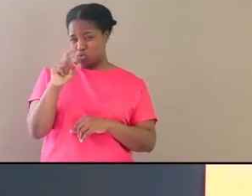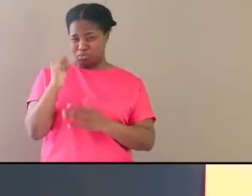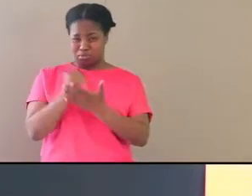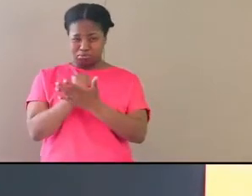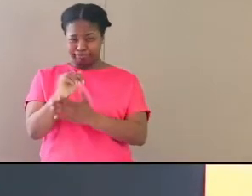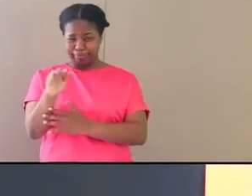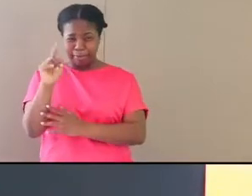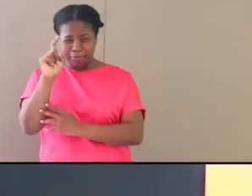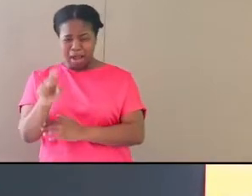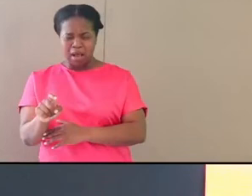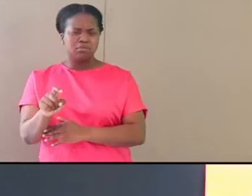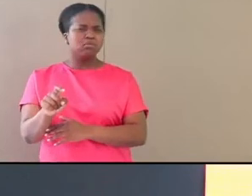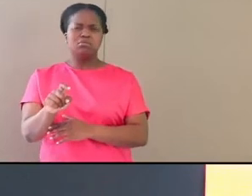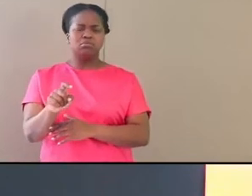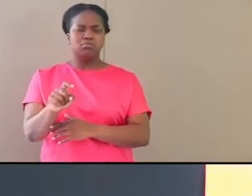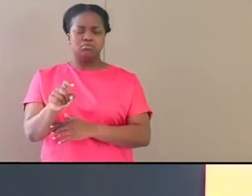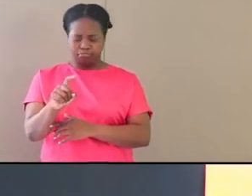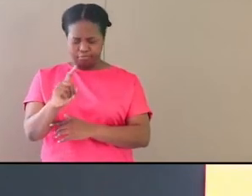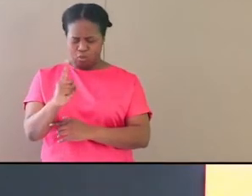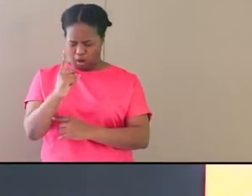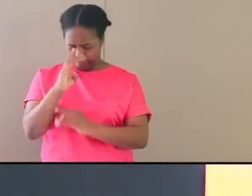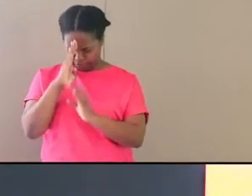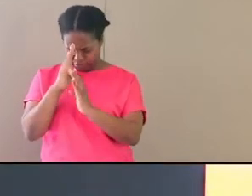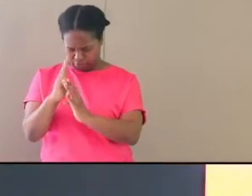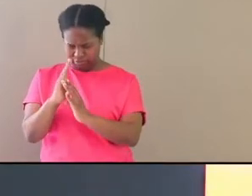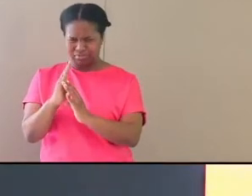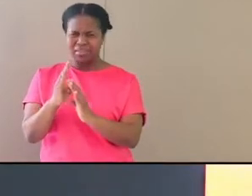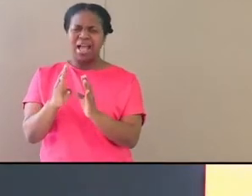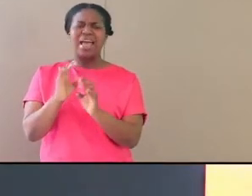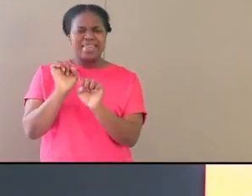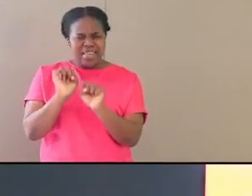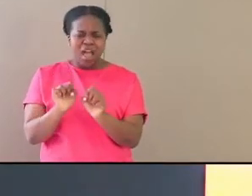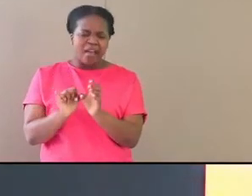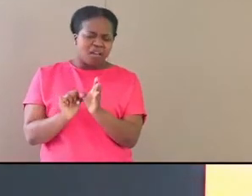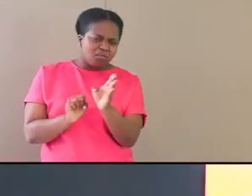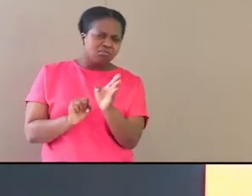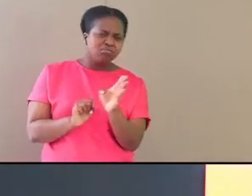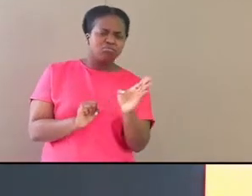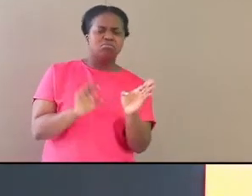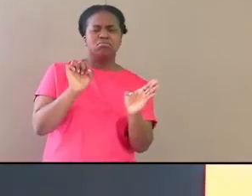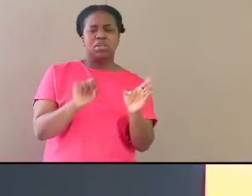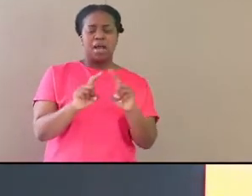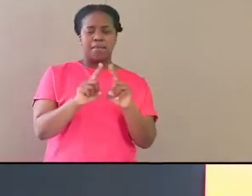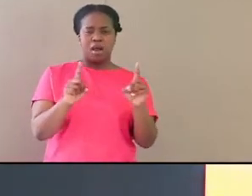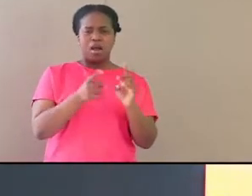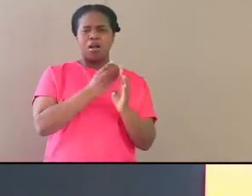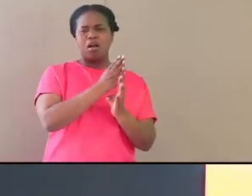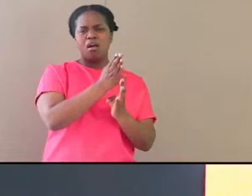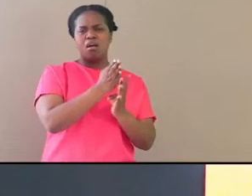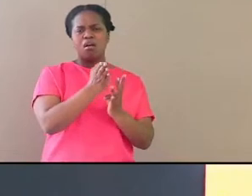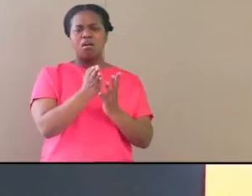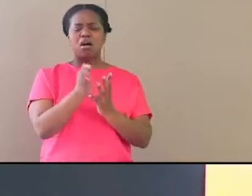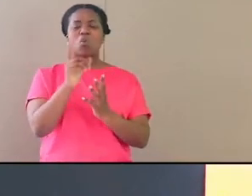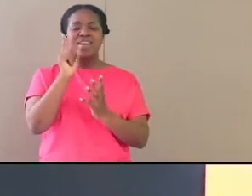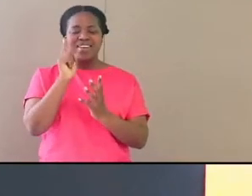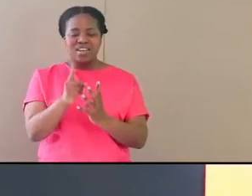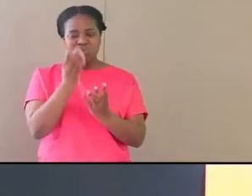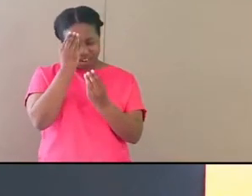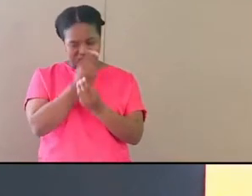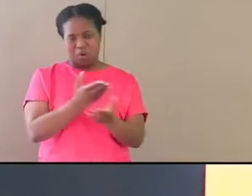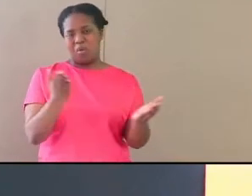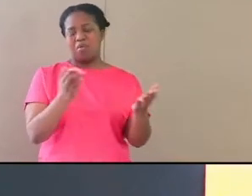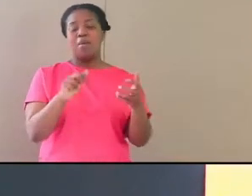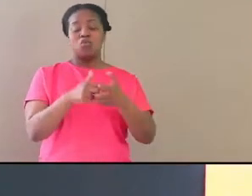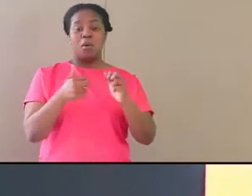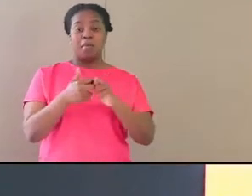we tend to not understand that our people have choices. Once they are given choices, all we need to do is to communicate with them and